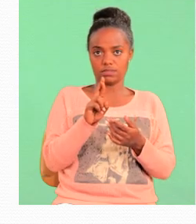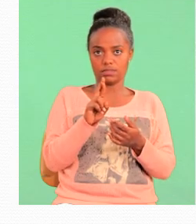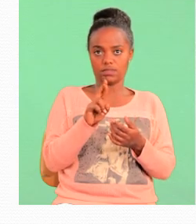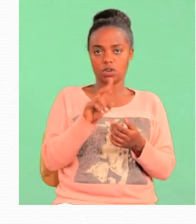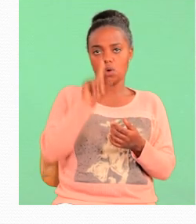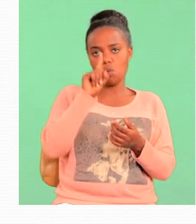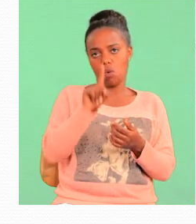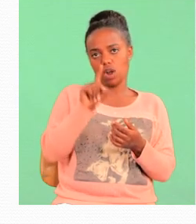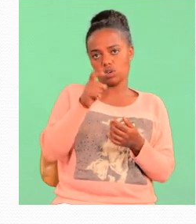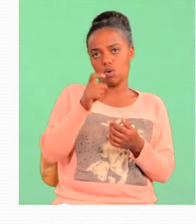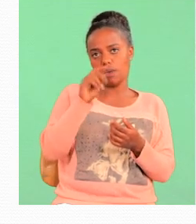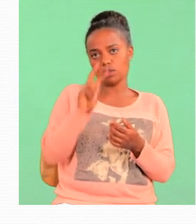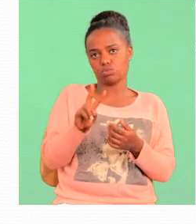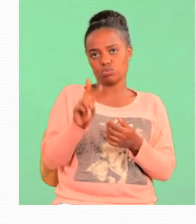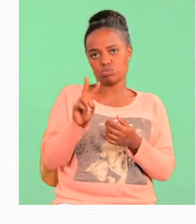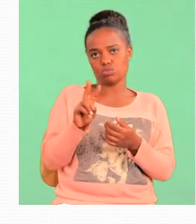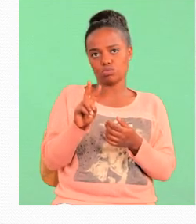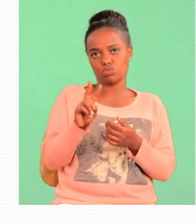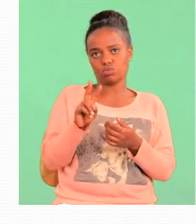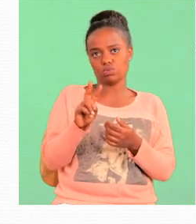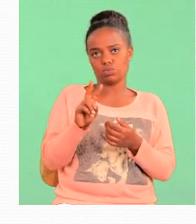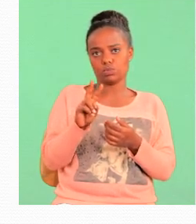1, comma 2,